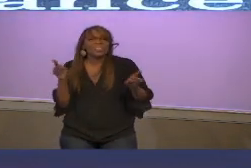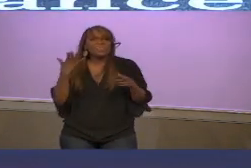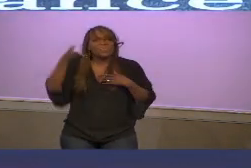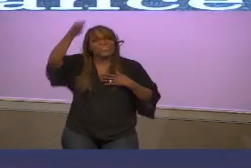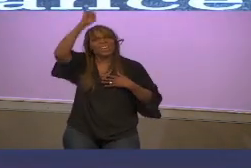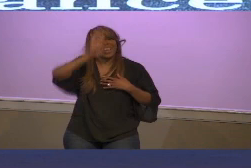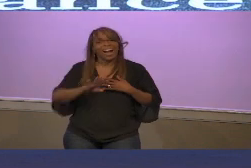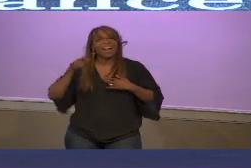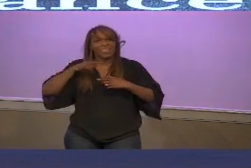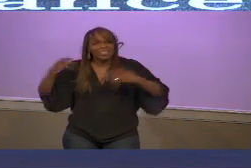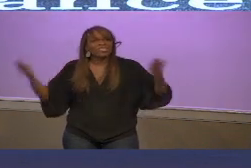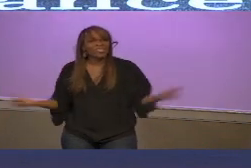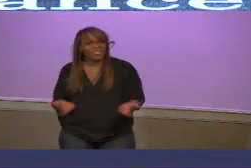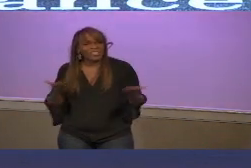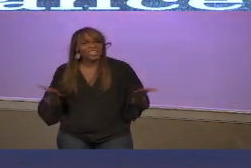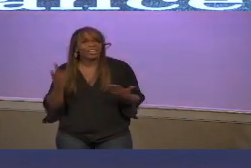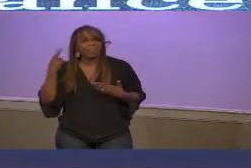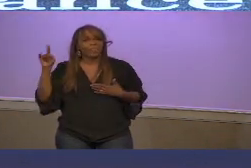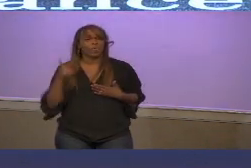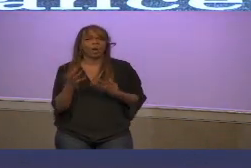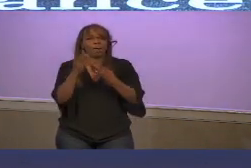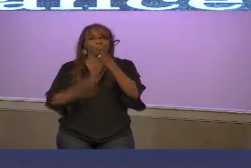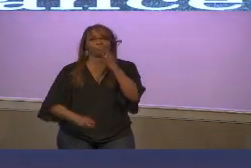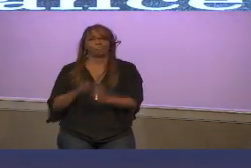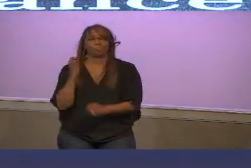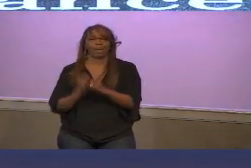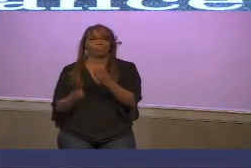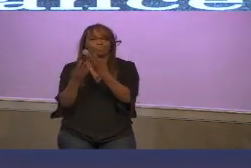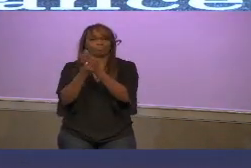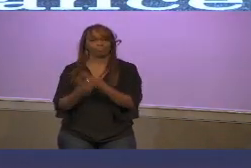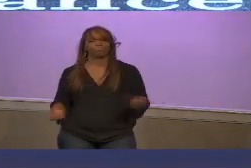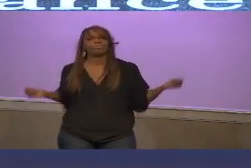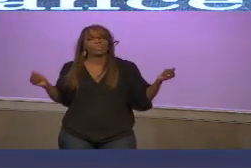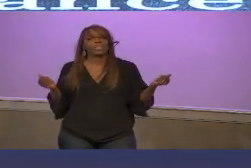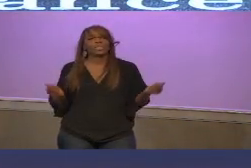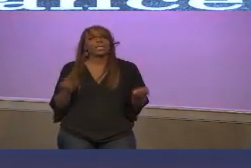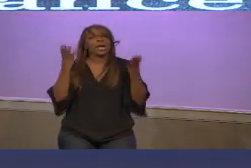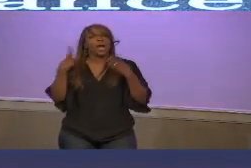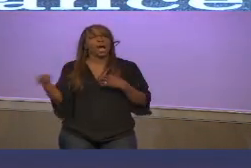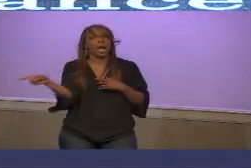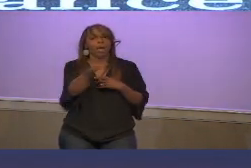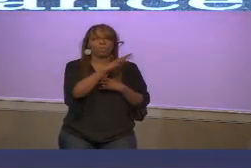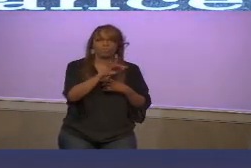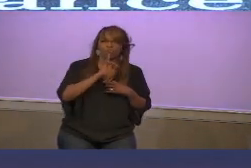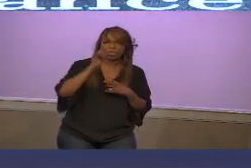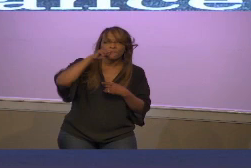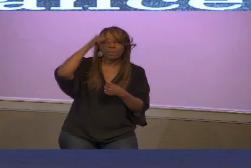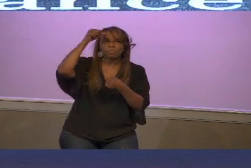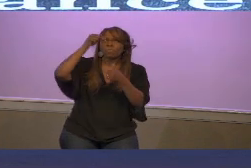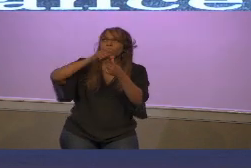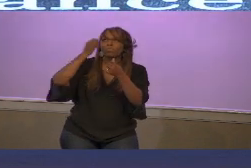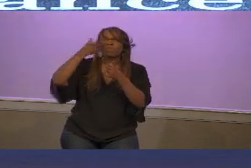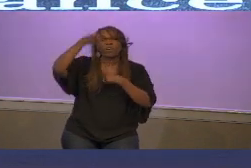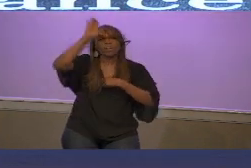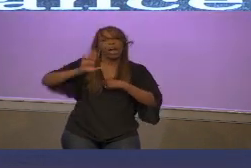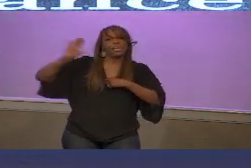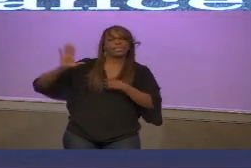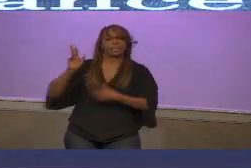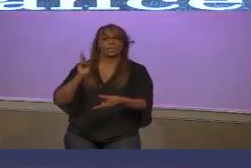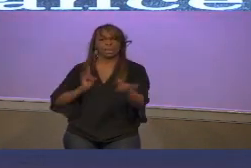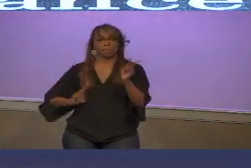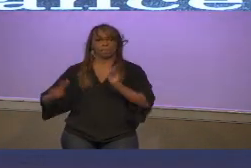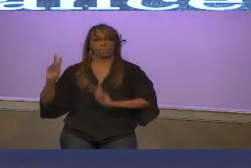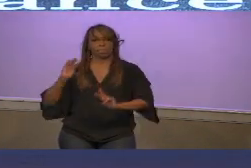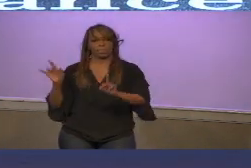God that is here to fight our battles. And I believe David is there thinking of a God and his people and the